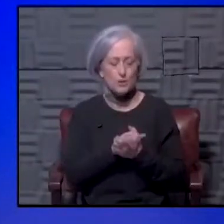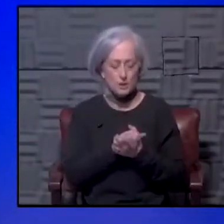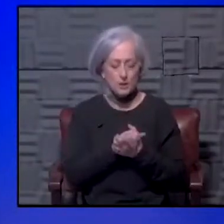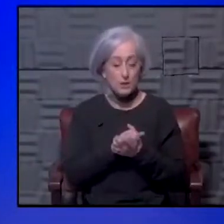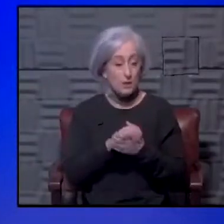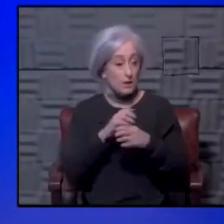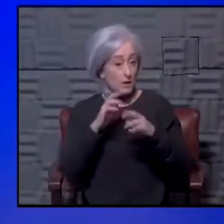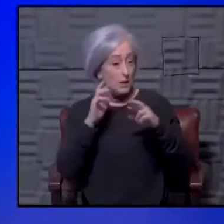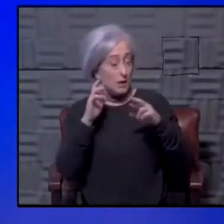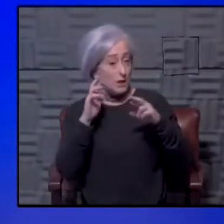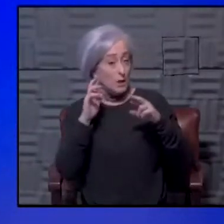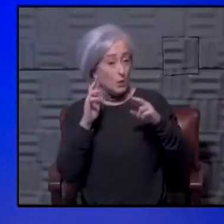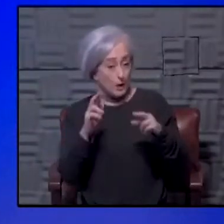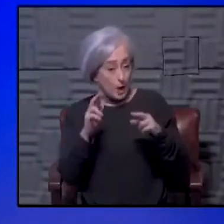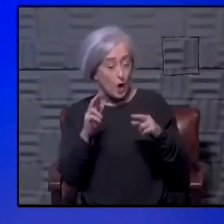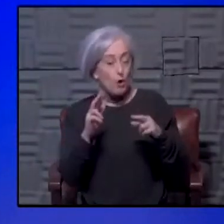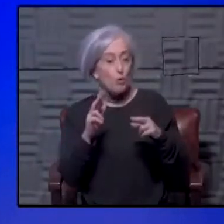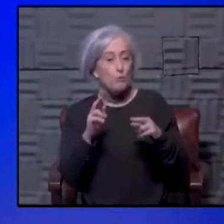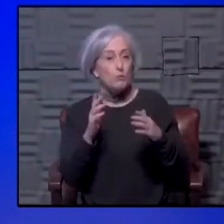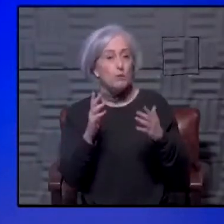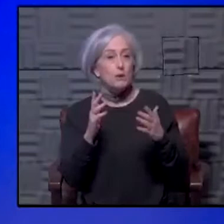hope it's